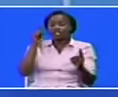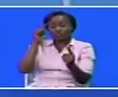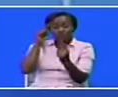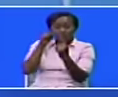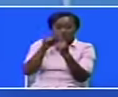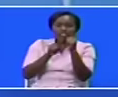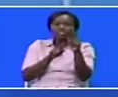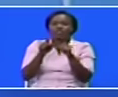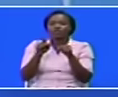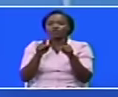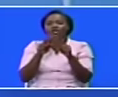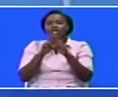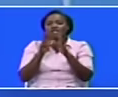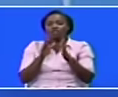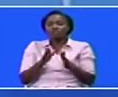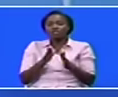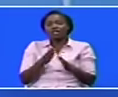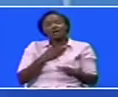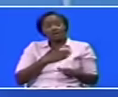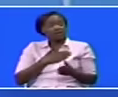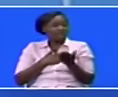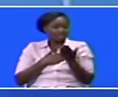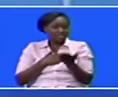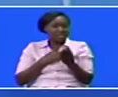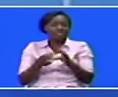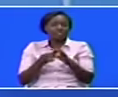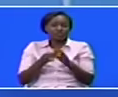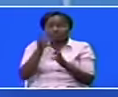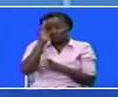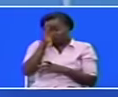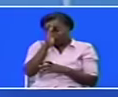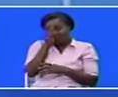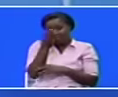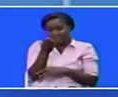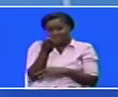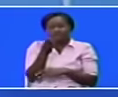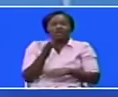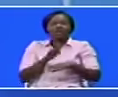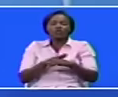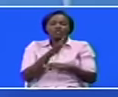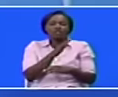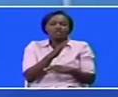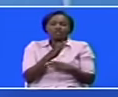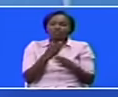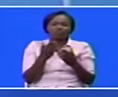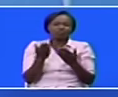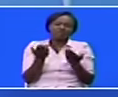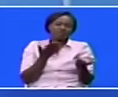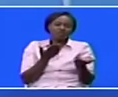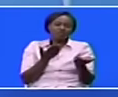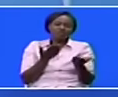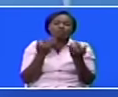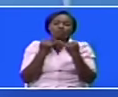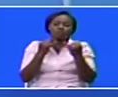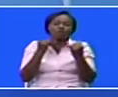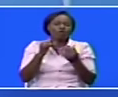tour, let's join our reporter, Robert Wanyonyi from Bungoma. Good afternoon, Robert. Just keep us up to speed with what's happened